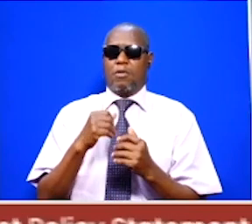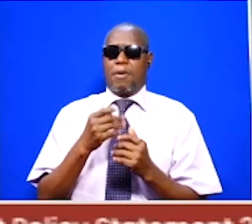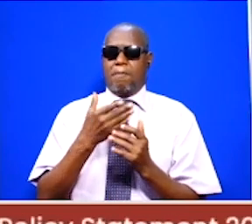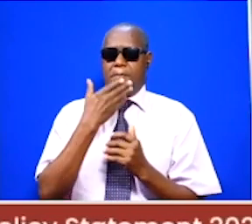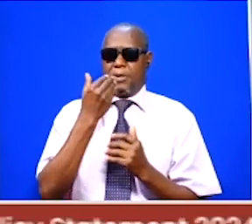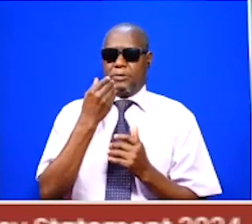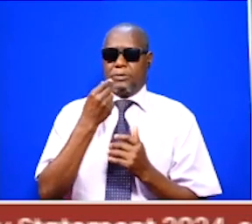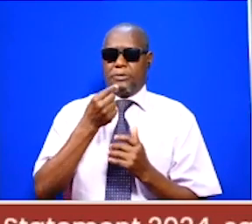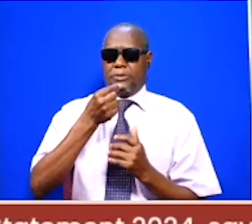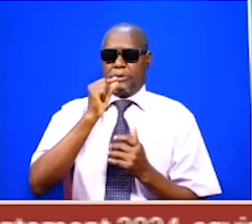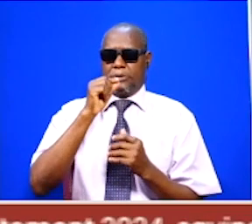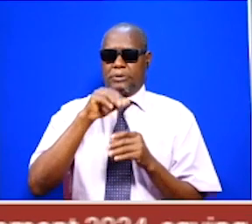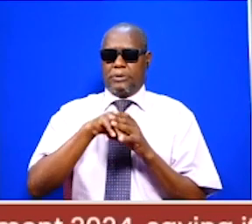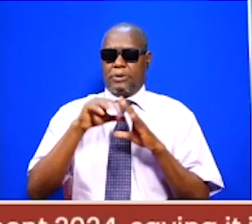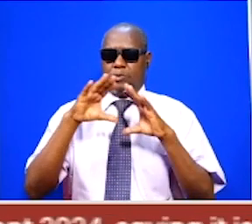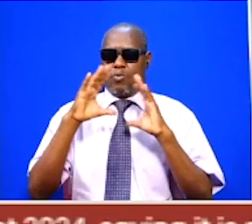world.